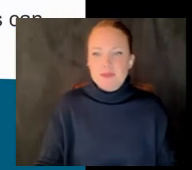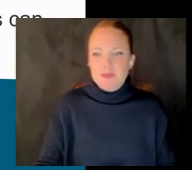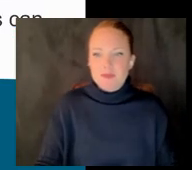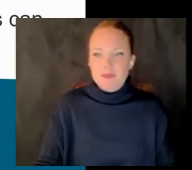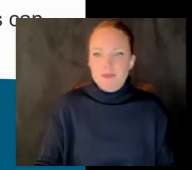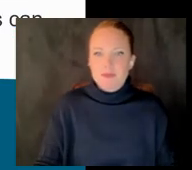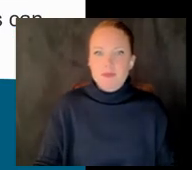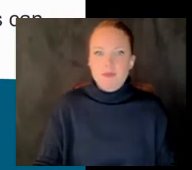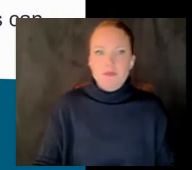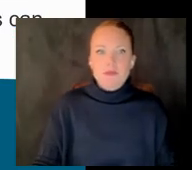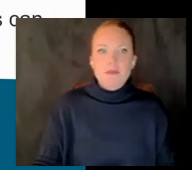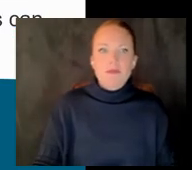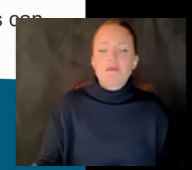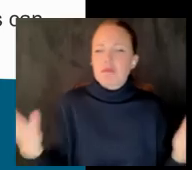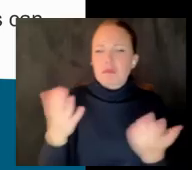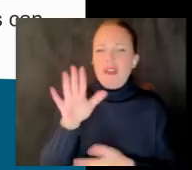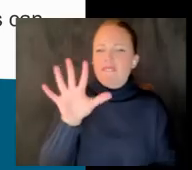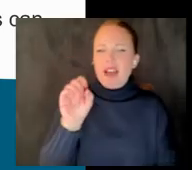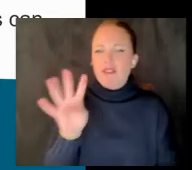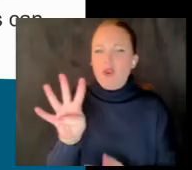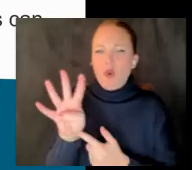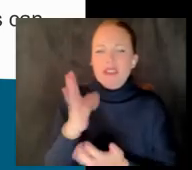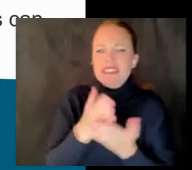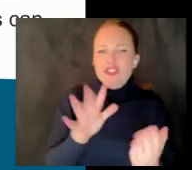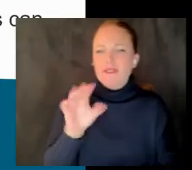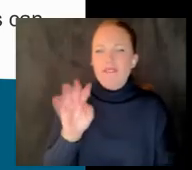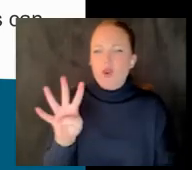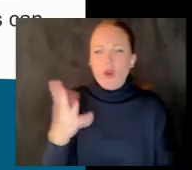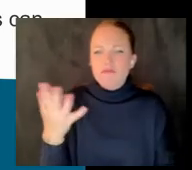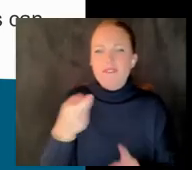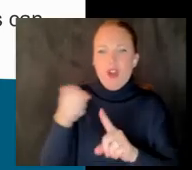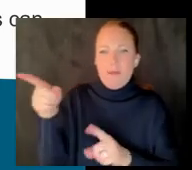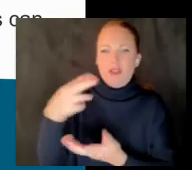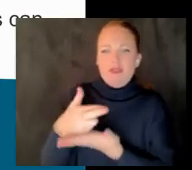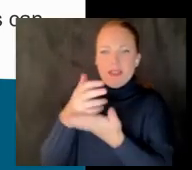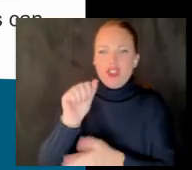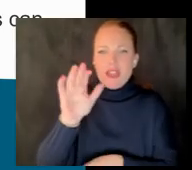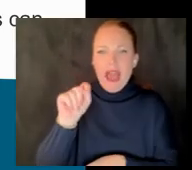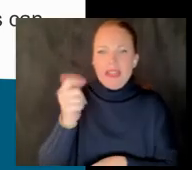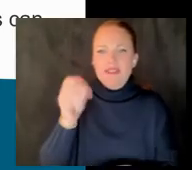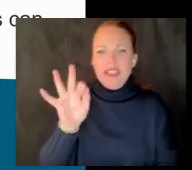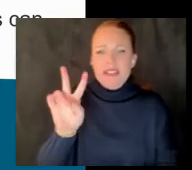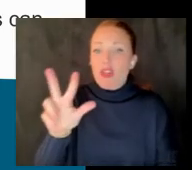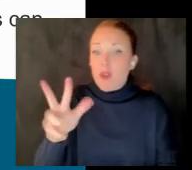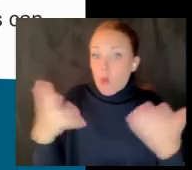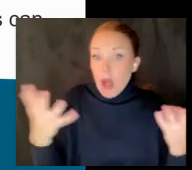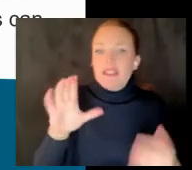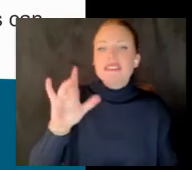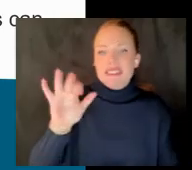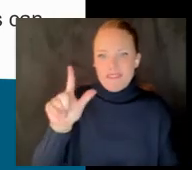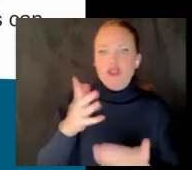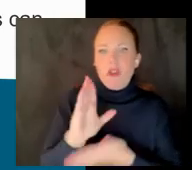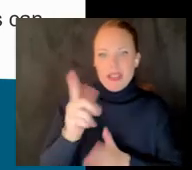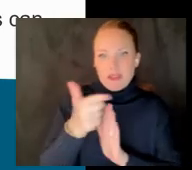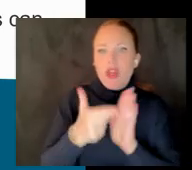So what is Section 504? Section 504 of the Rehabilitation Act of 1973 is a civil rights law